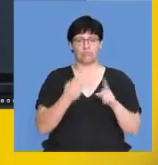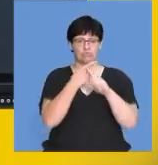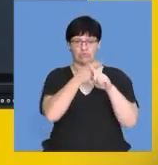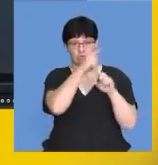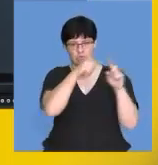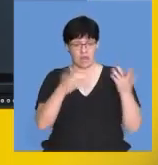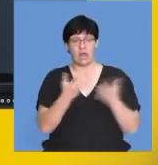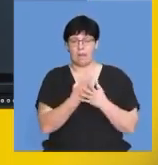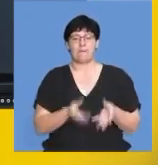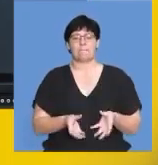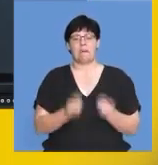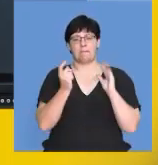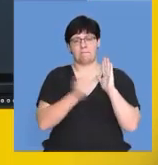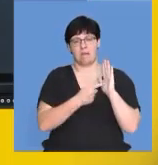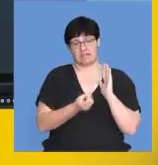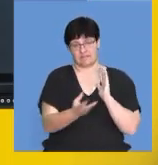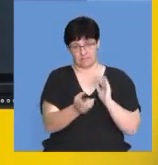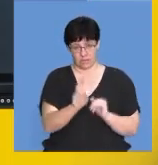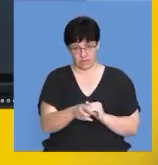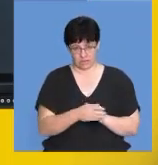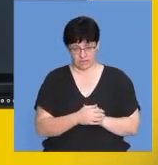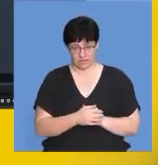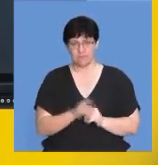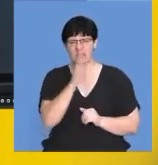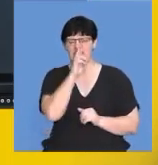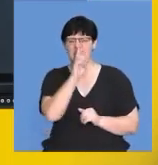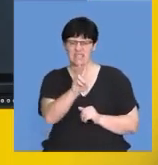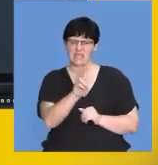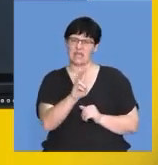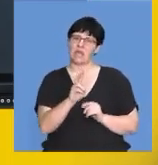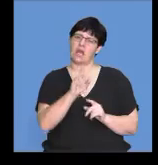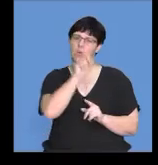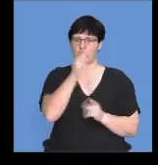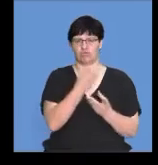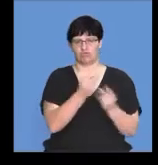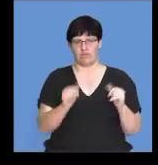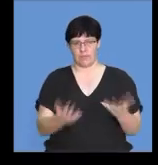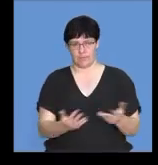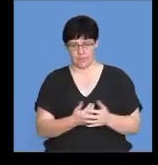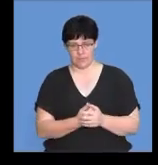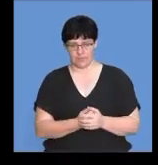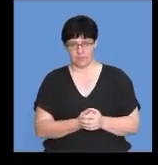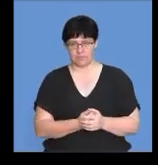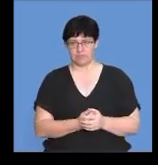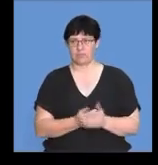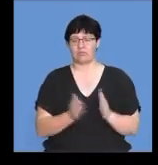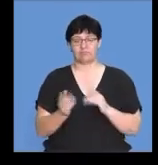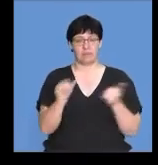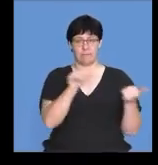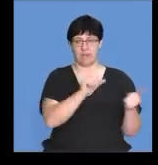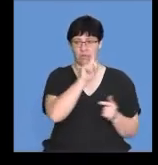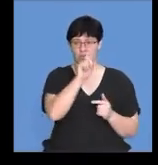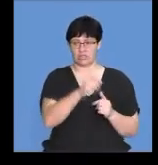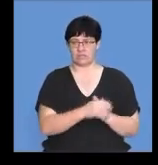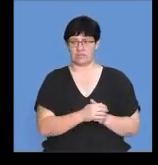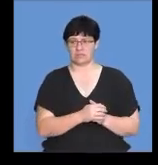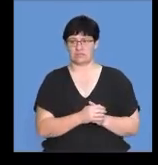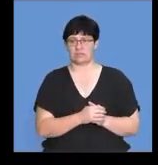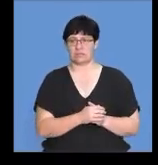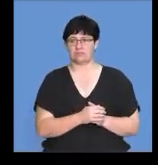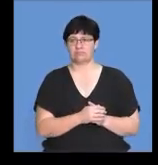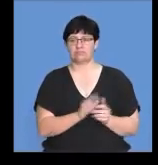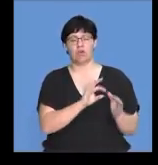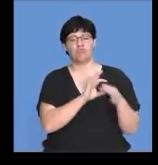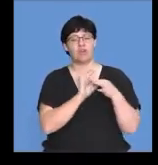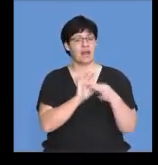good to get the marks. Let's look at how we would solve this question. So again, I'm going to take you back to the question. The question relates